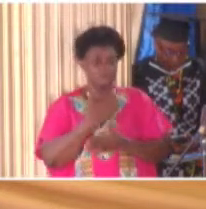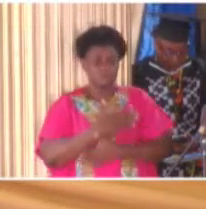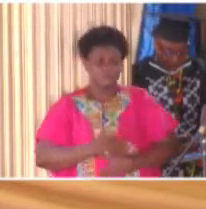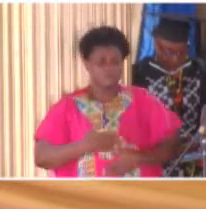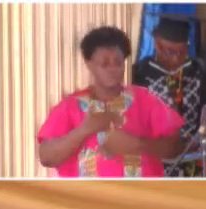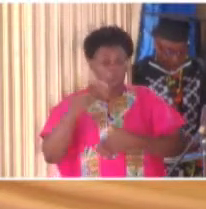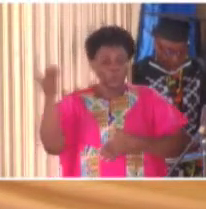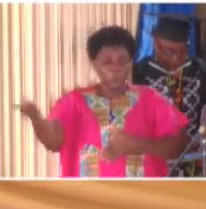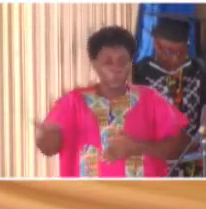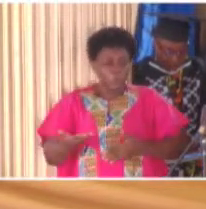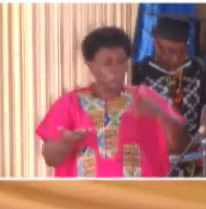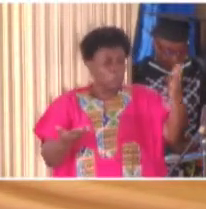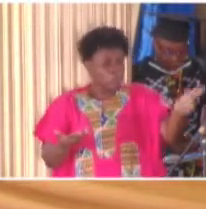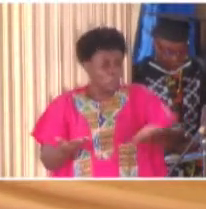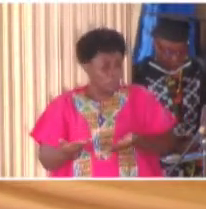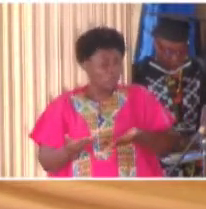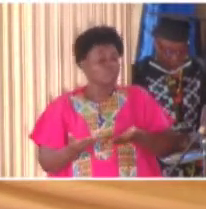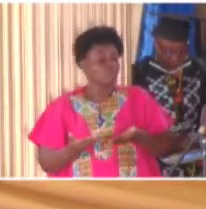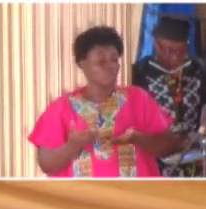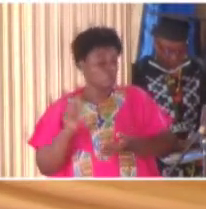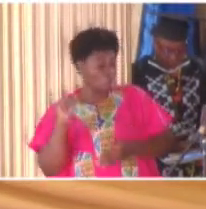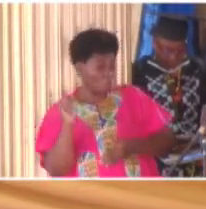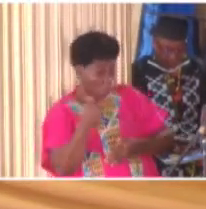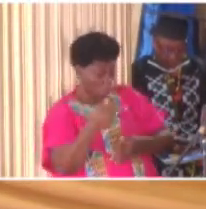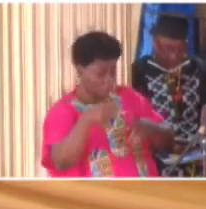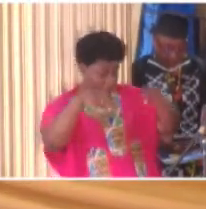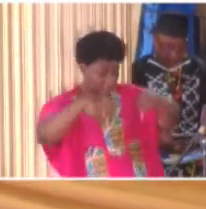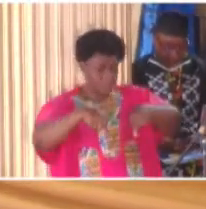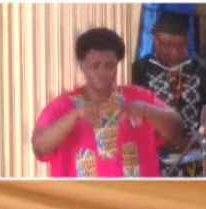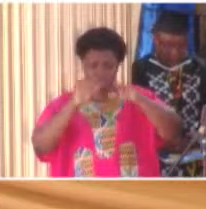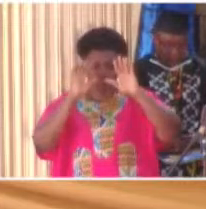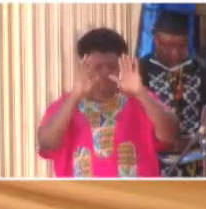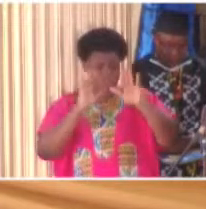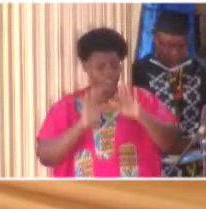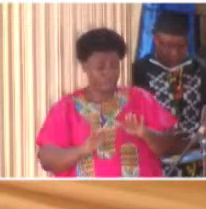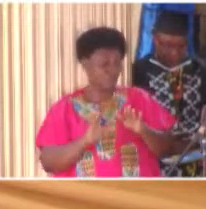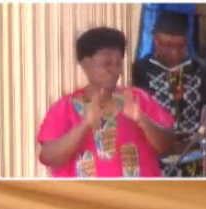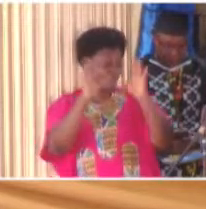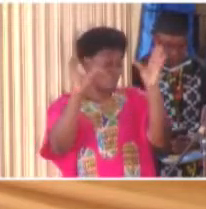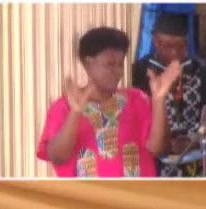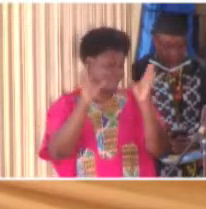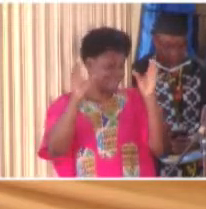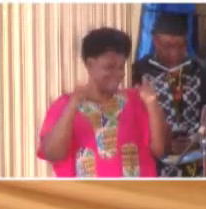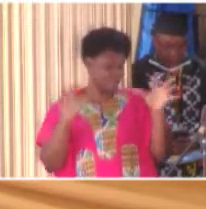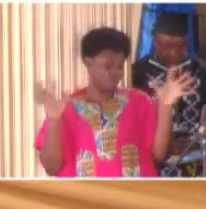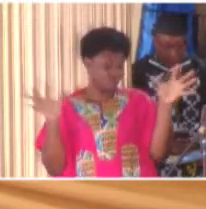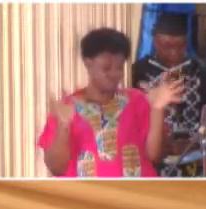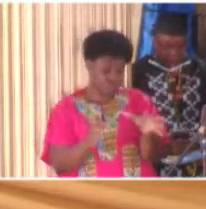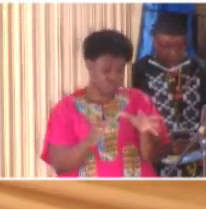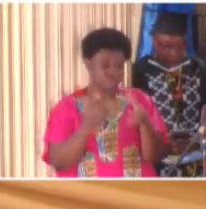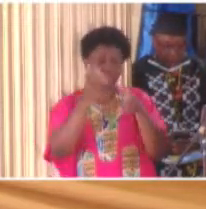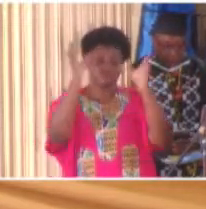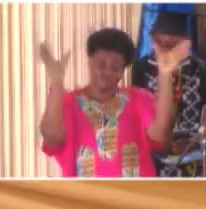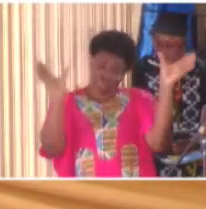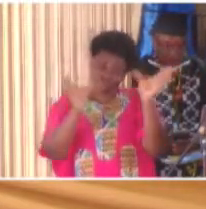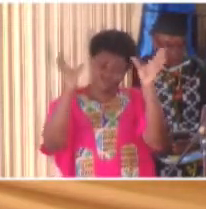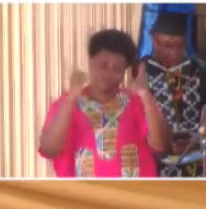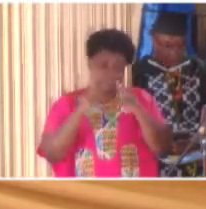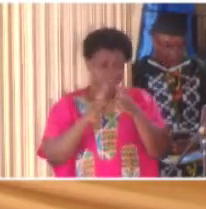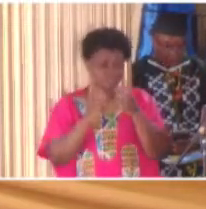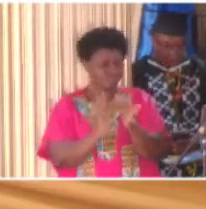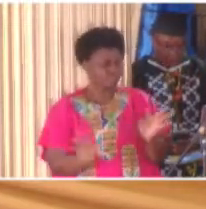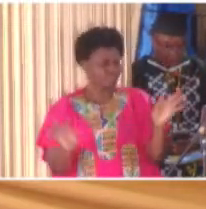to welcome all of you to this momentous occasion as we gather to celebrate the